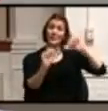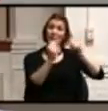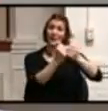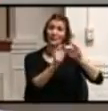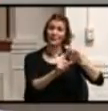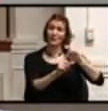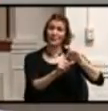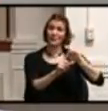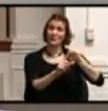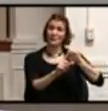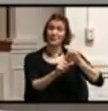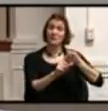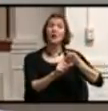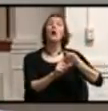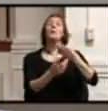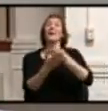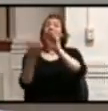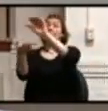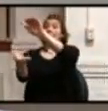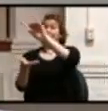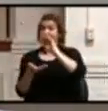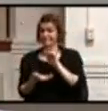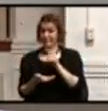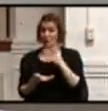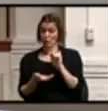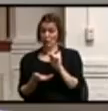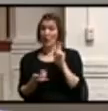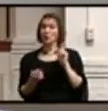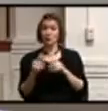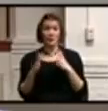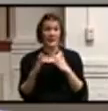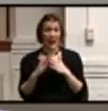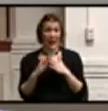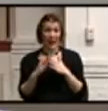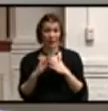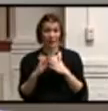grants came to the town as grants to the town